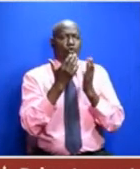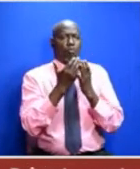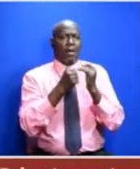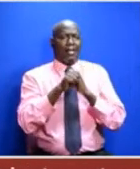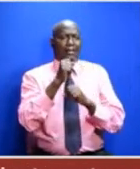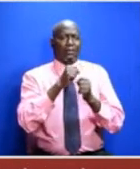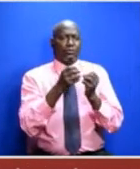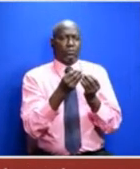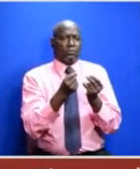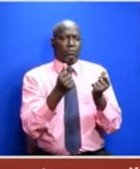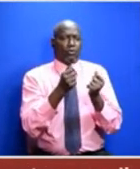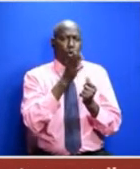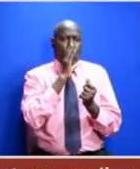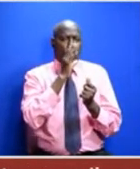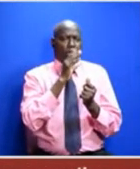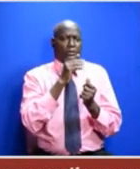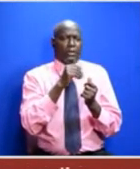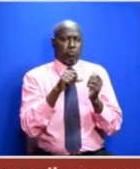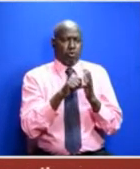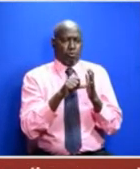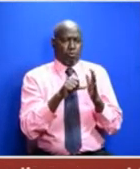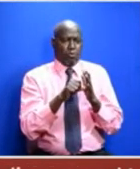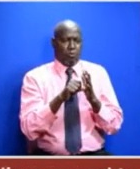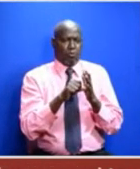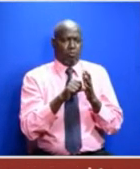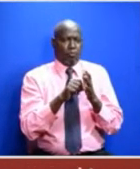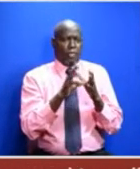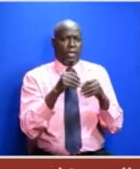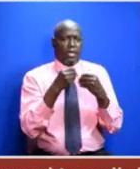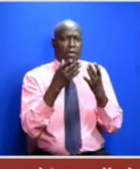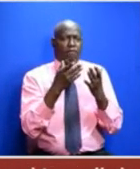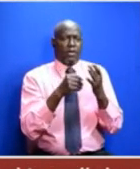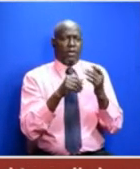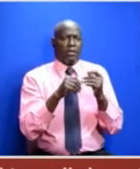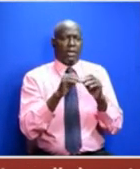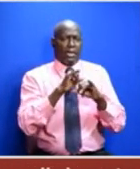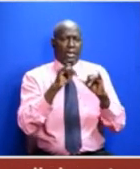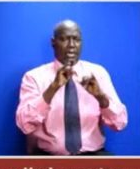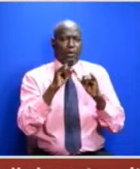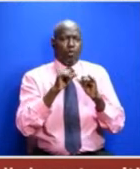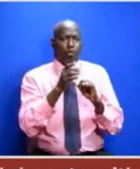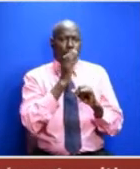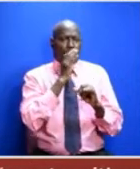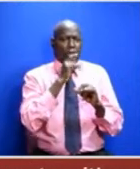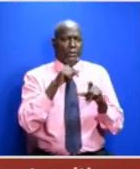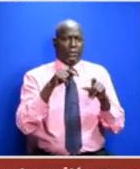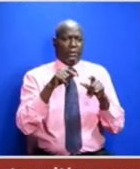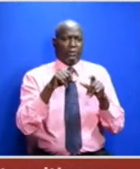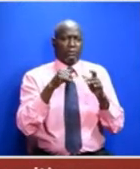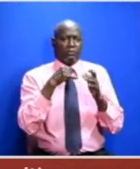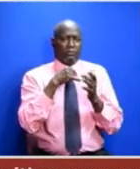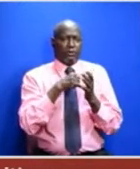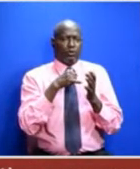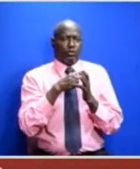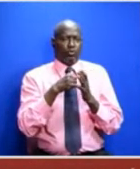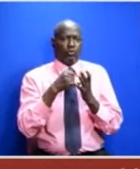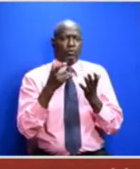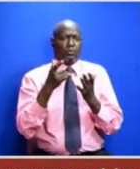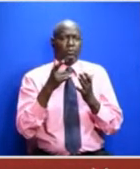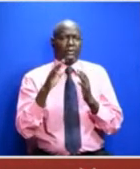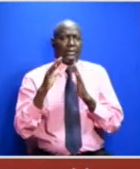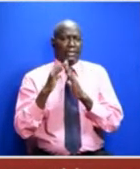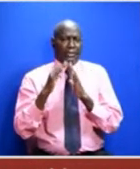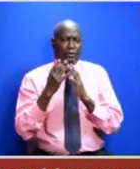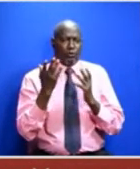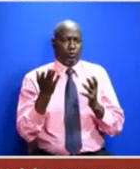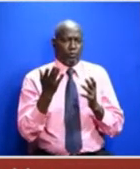to address water scarcity and improve access to clean water and sanitation. And as the world celebrates World